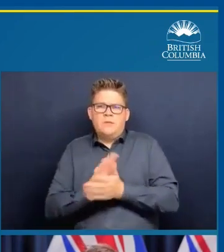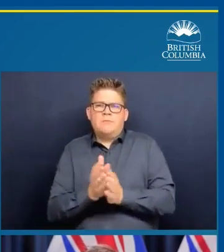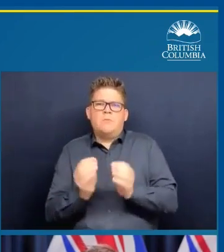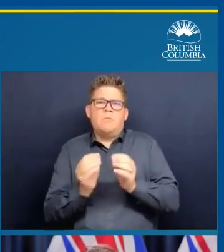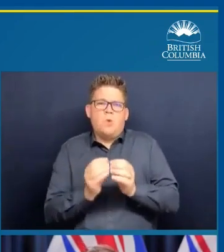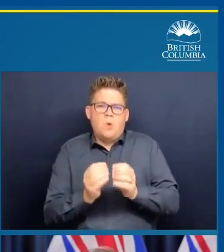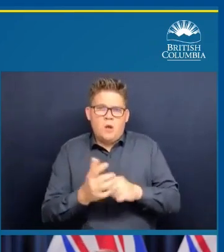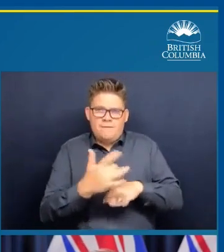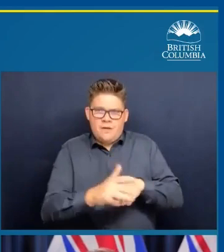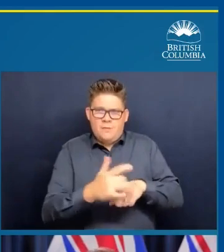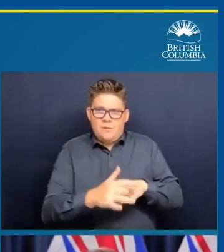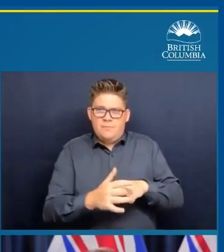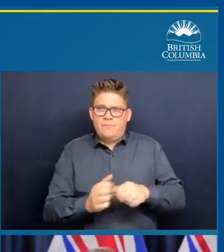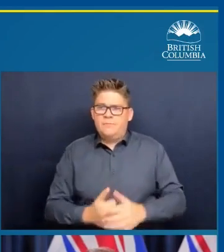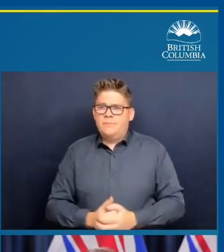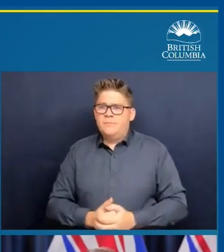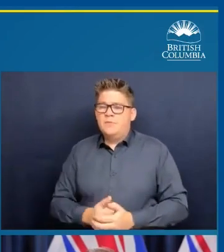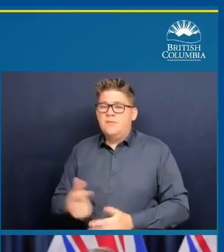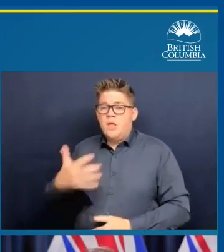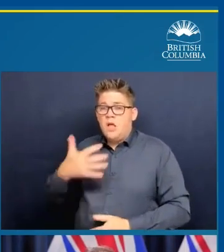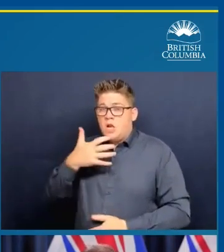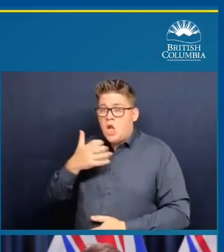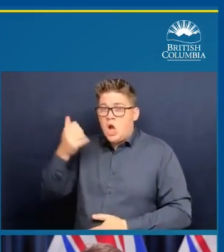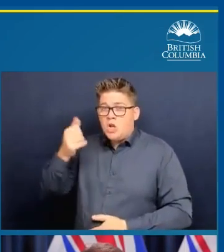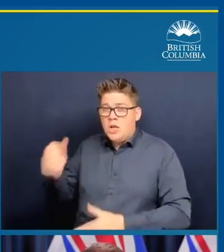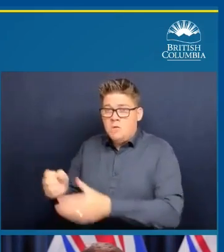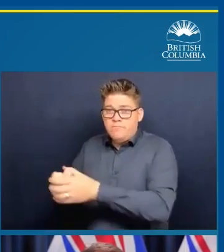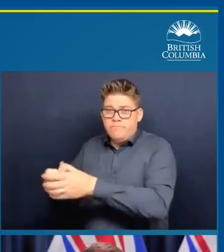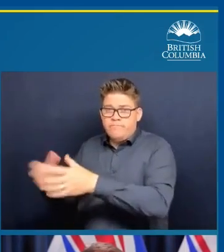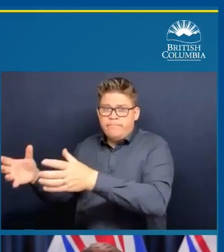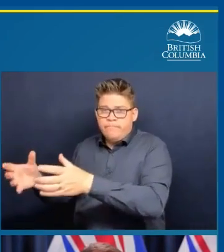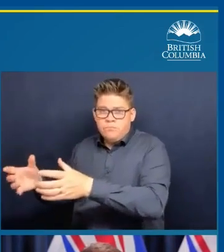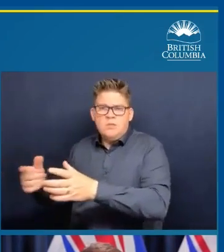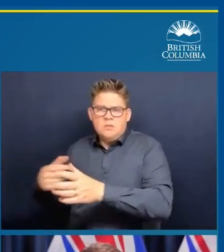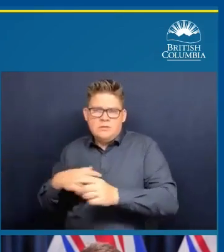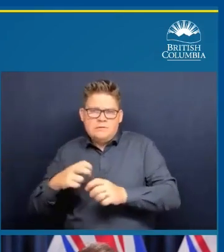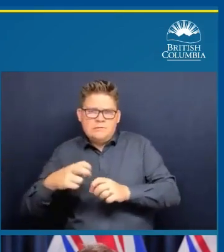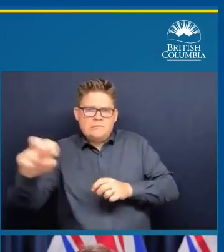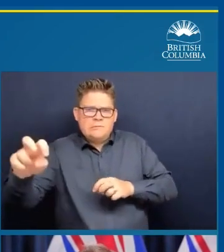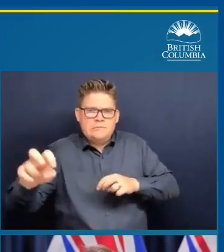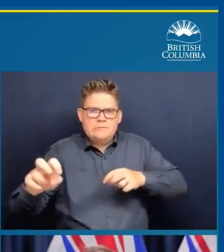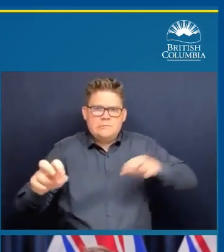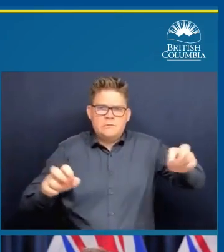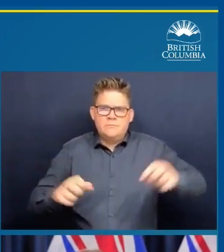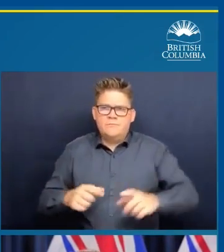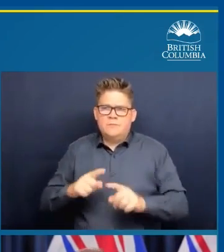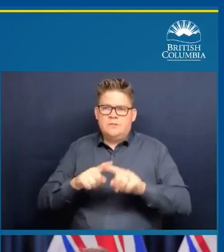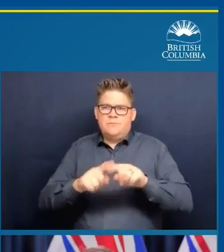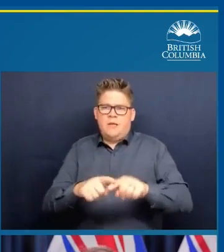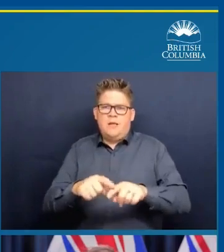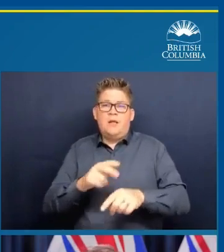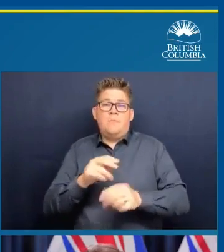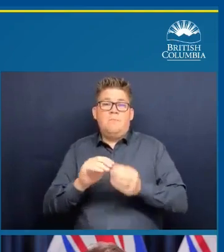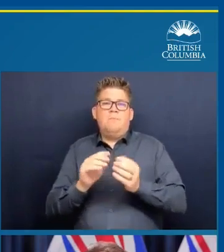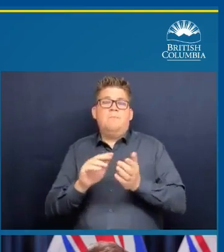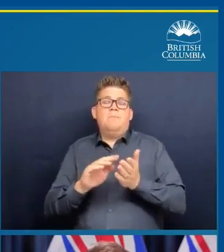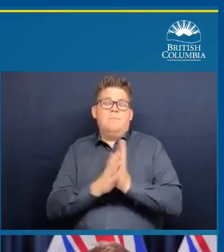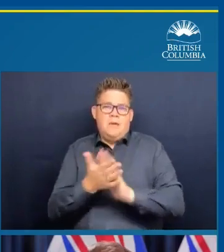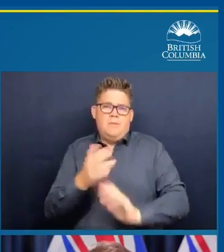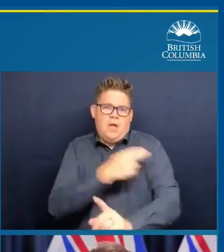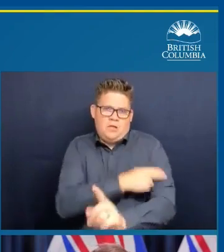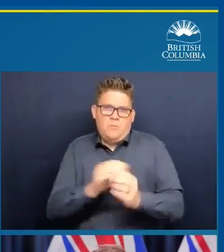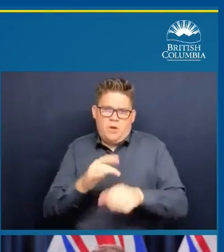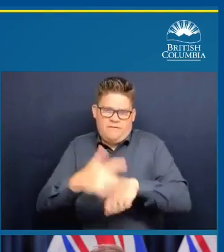long-term care beds in the community. And that's precisely what we've been doing. We've seen in October a reduction